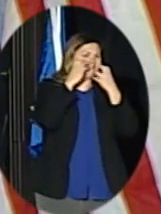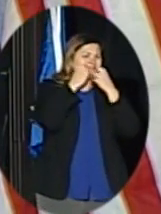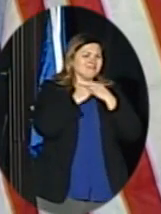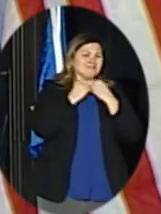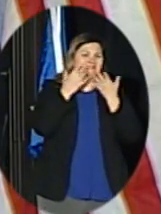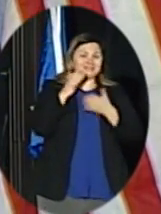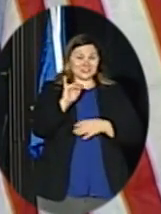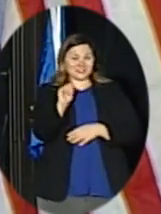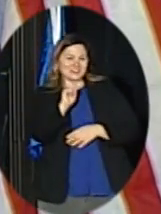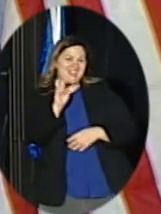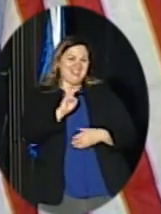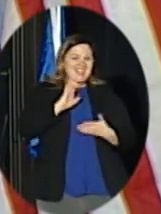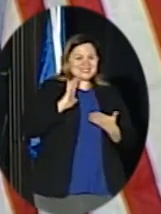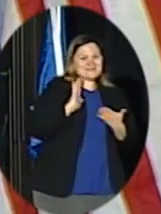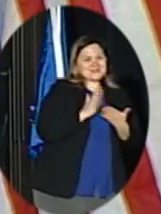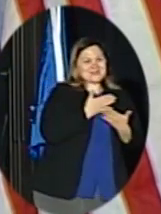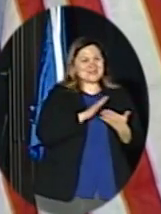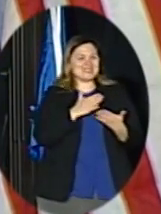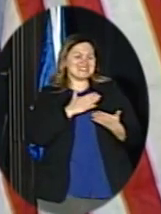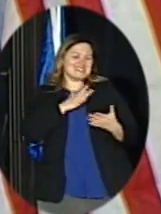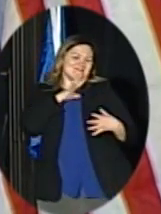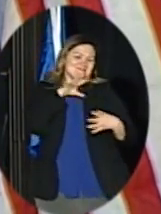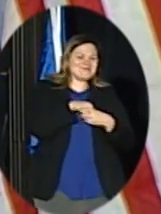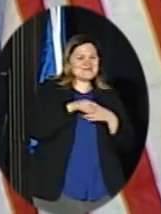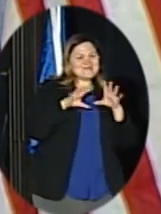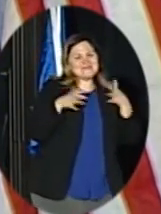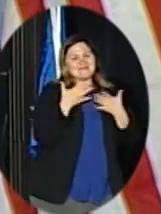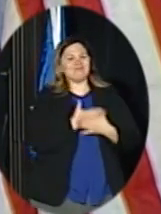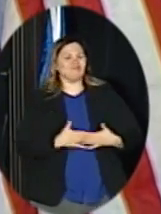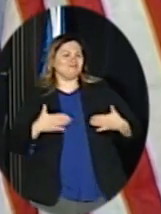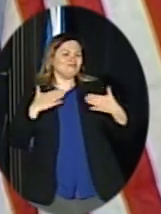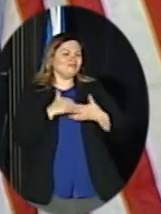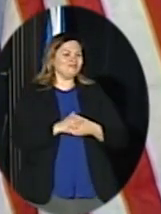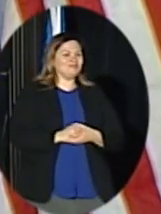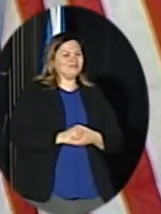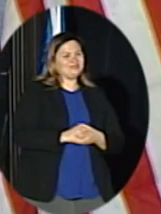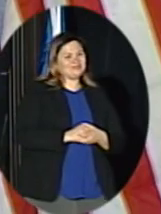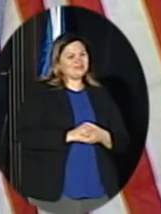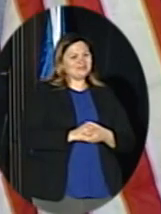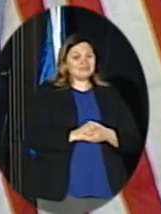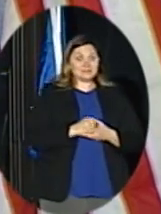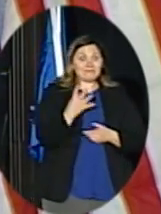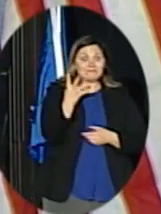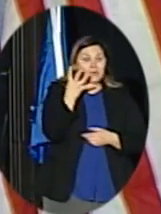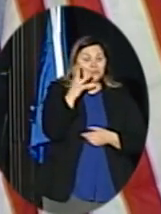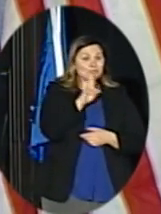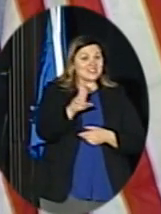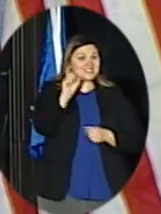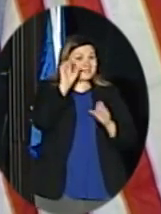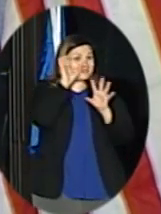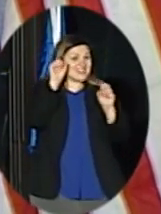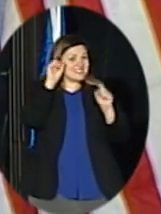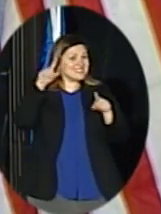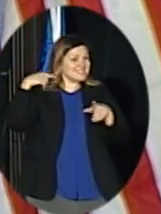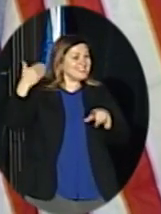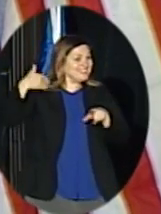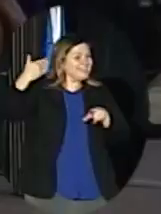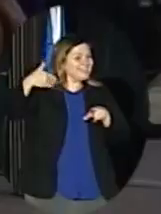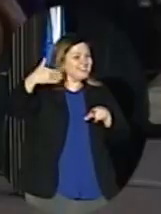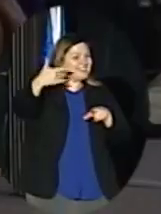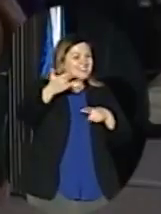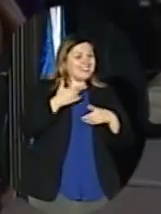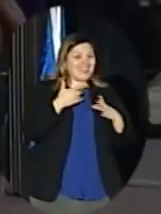with all the greats and entertained four U.S. presidents. My grandmother always said he loved his trumpet the most.